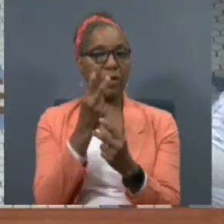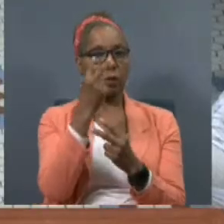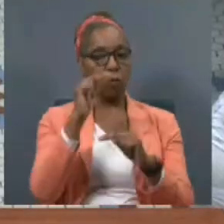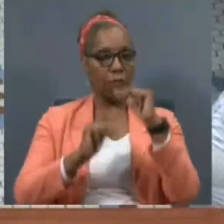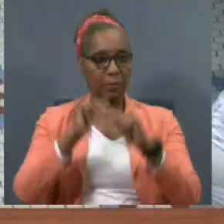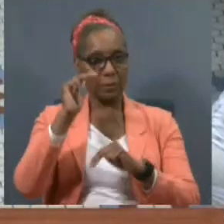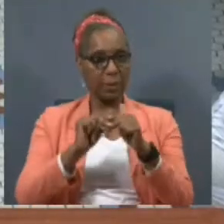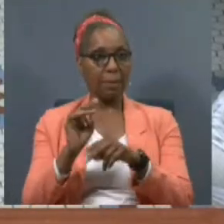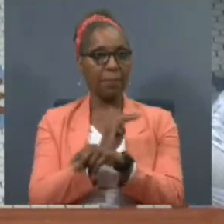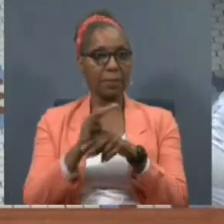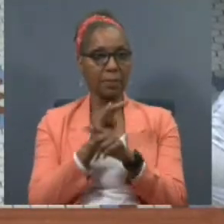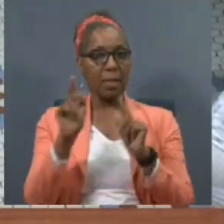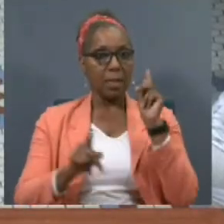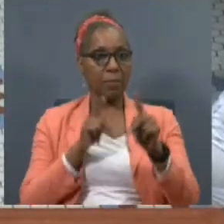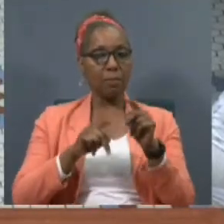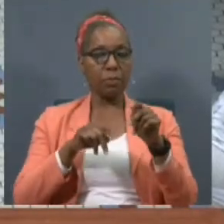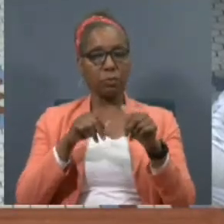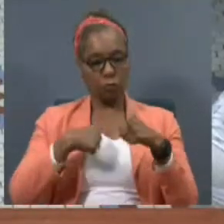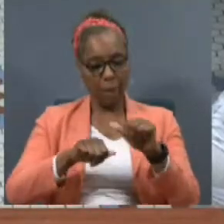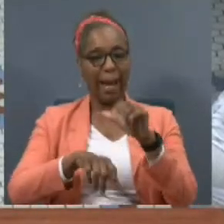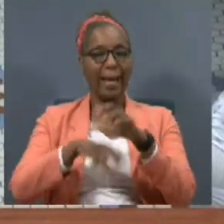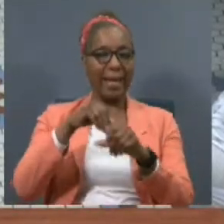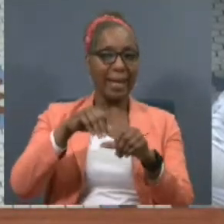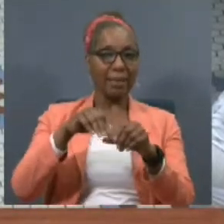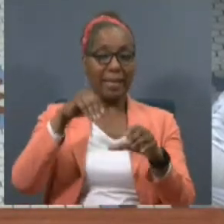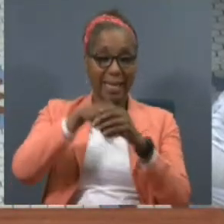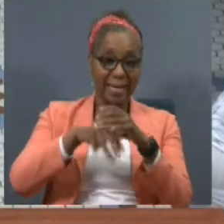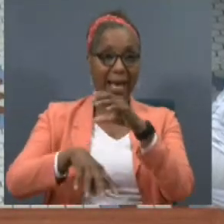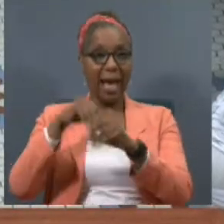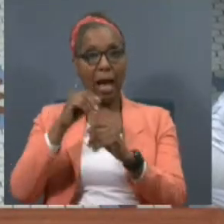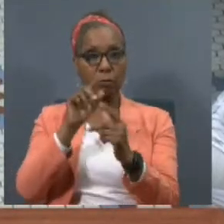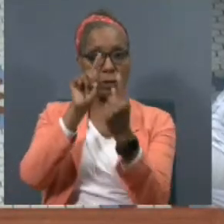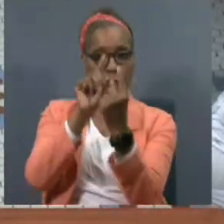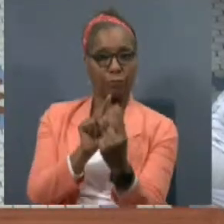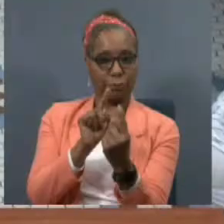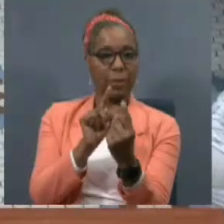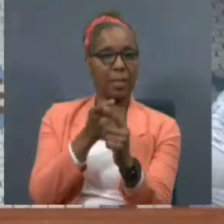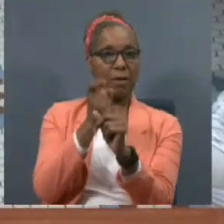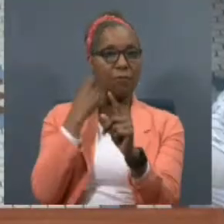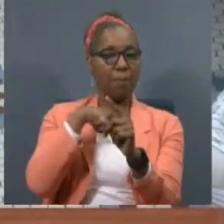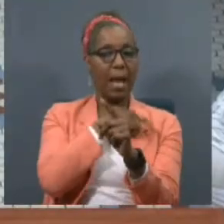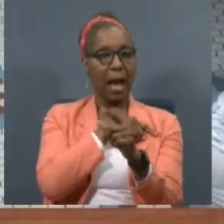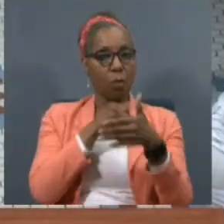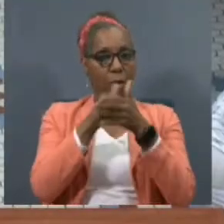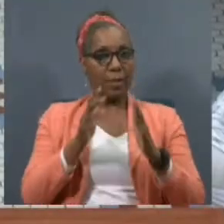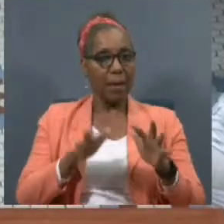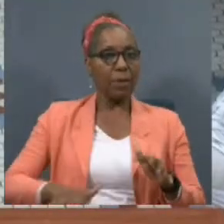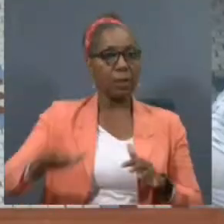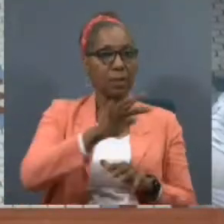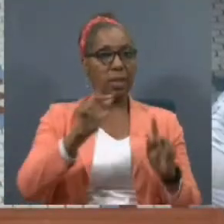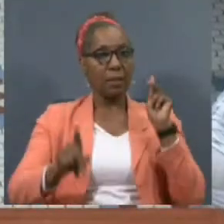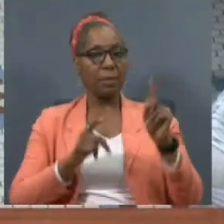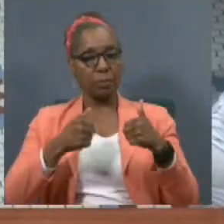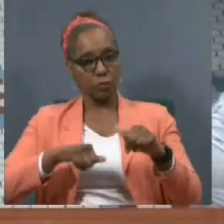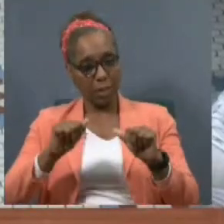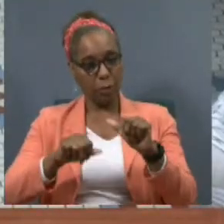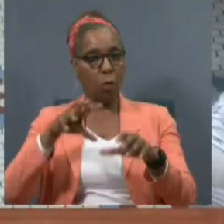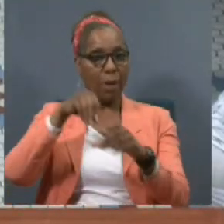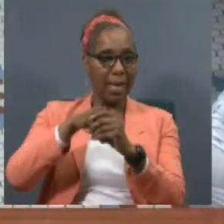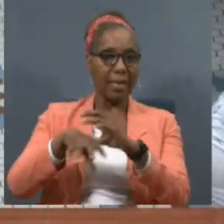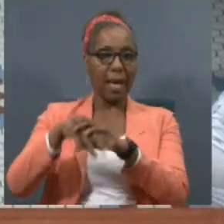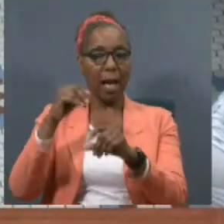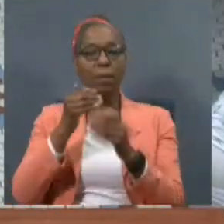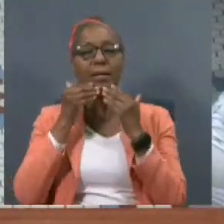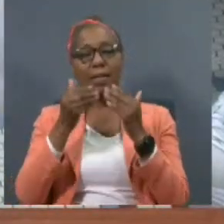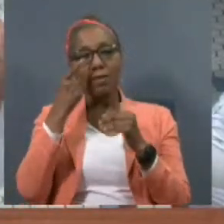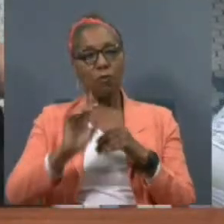the two businesses of people trying to go in and out, directly across from our neighborhood of people trying to go in and out. Thank you for